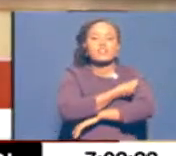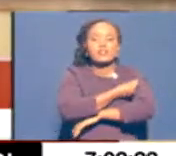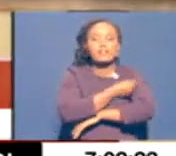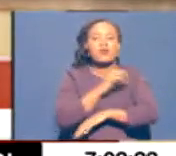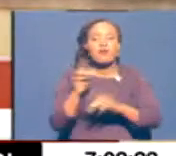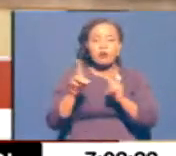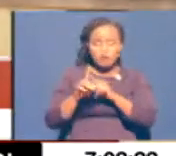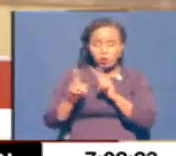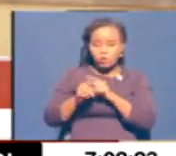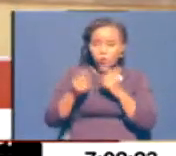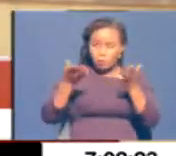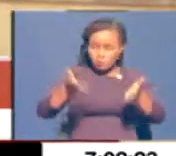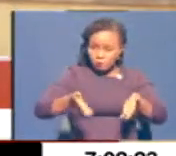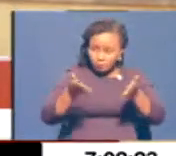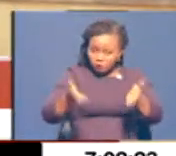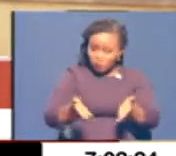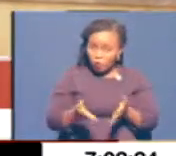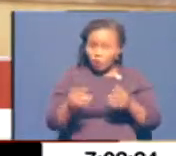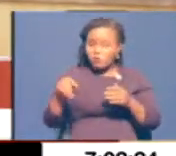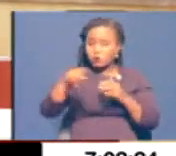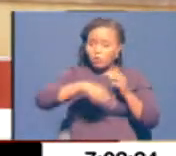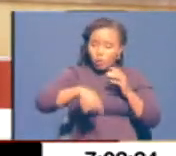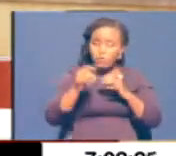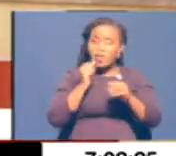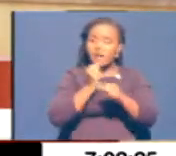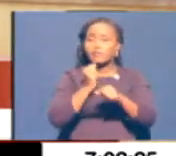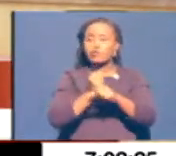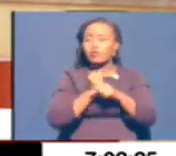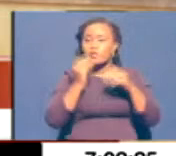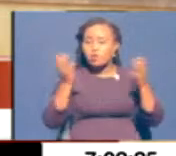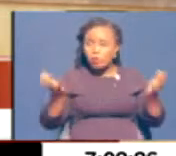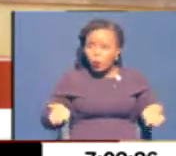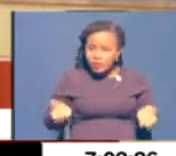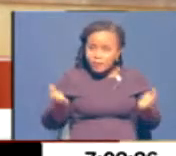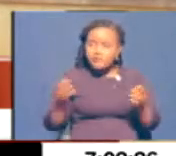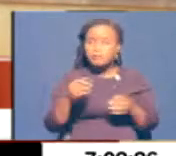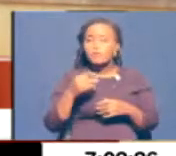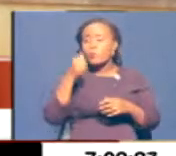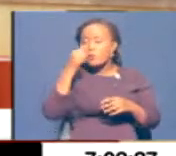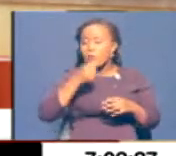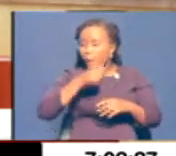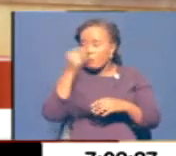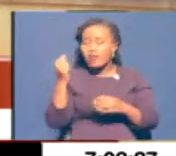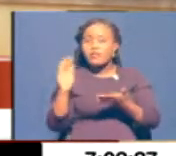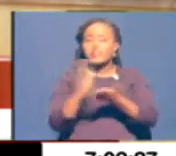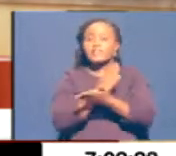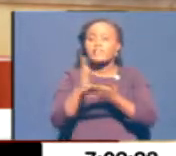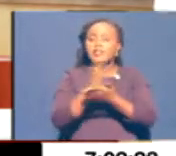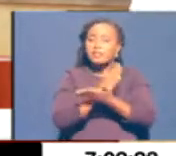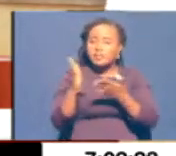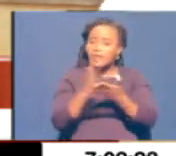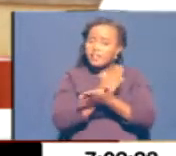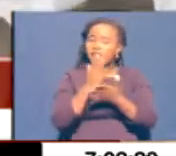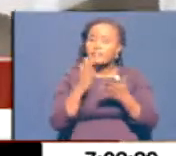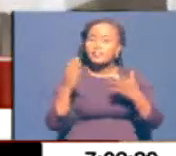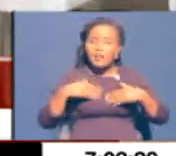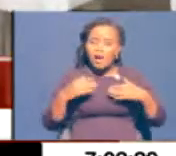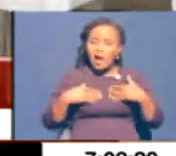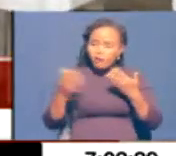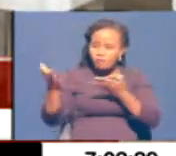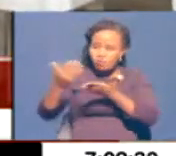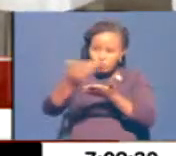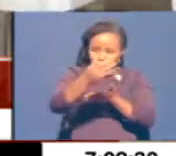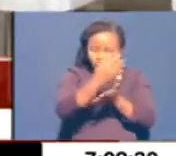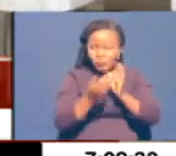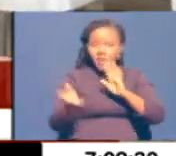a start, what we are doing is that the private sector, I think, has raised them, very close to $10